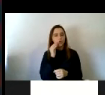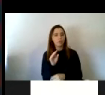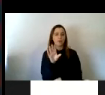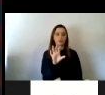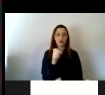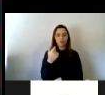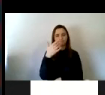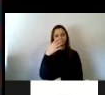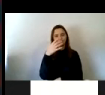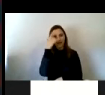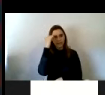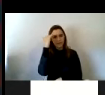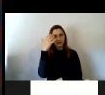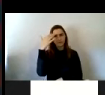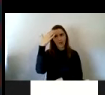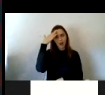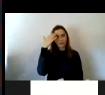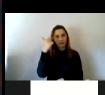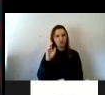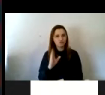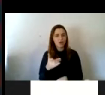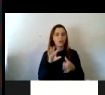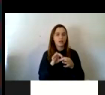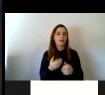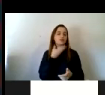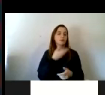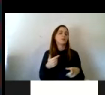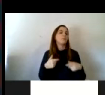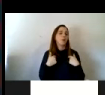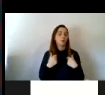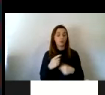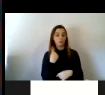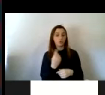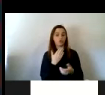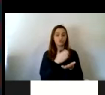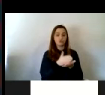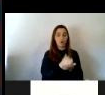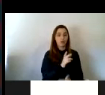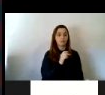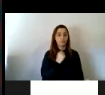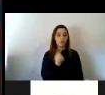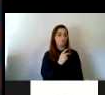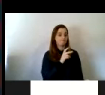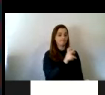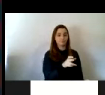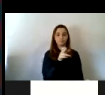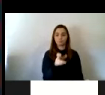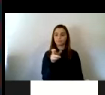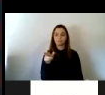own experiences. So we go to schools and have a discussion with students